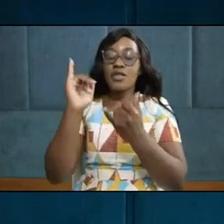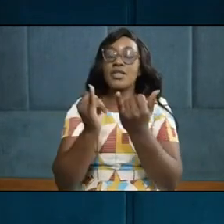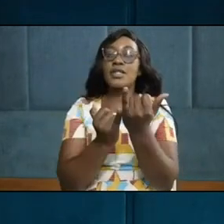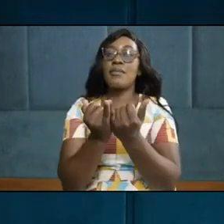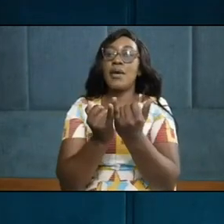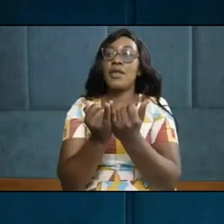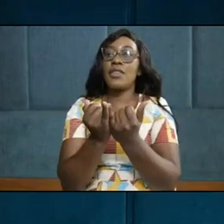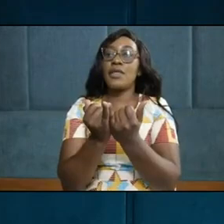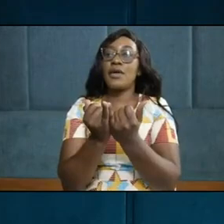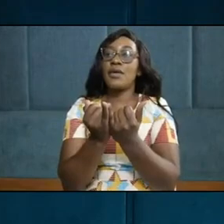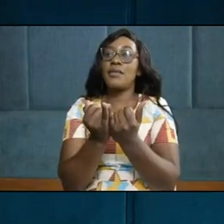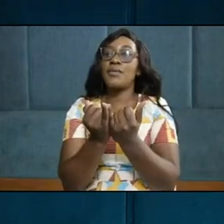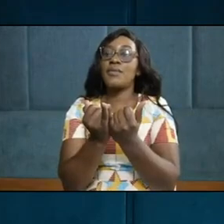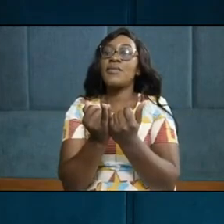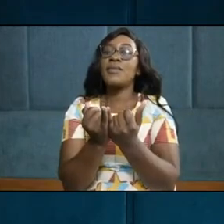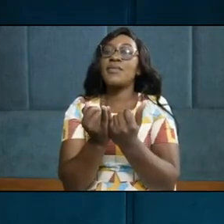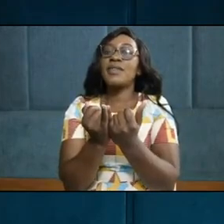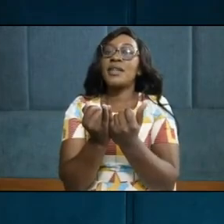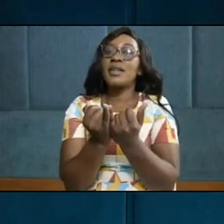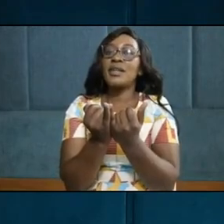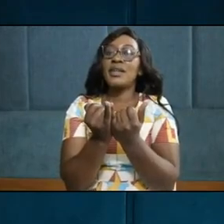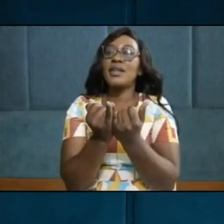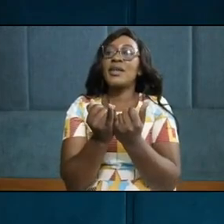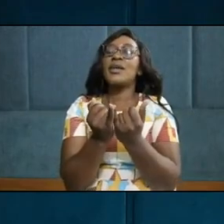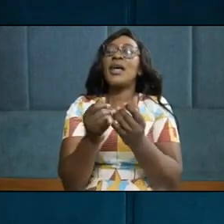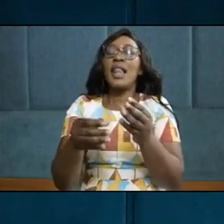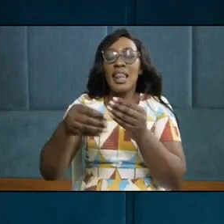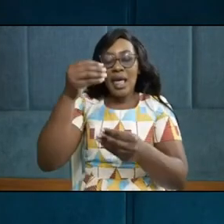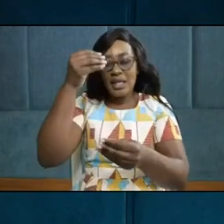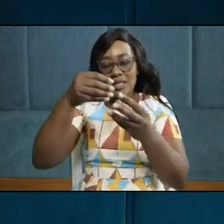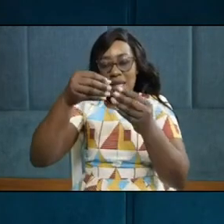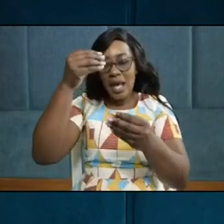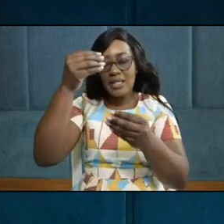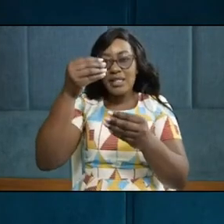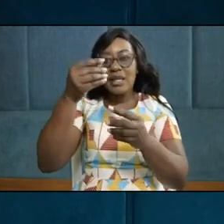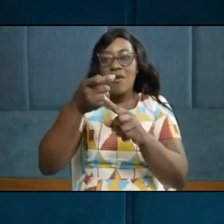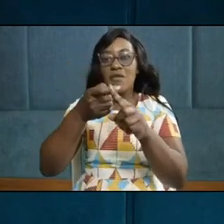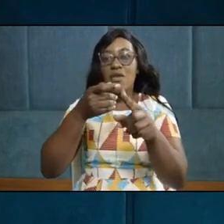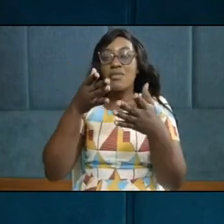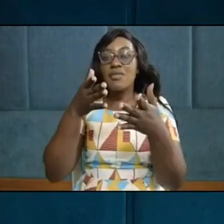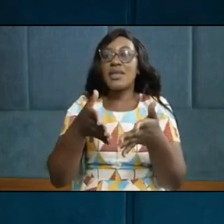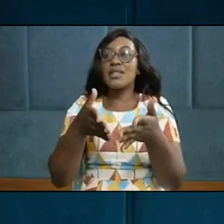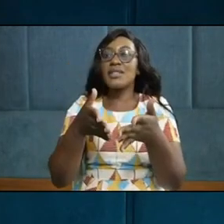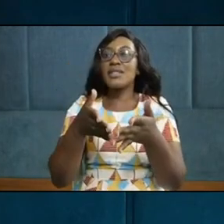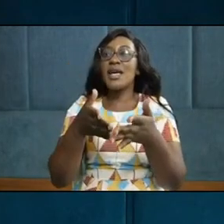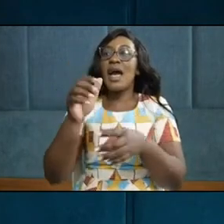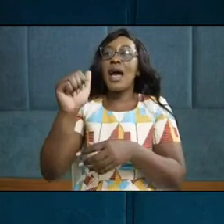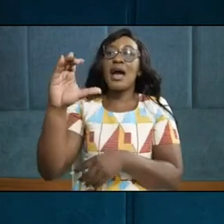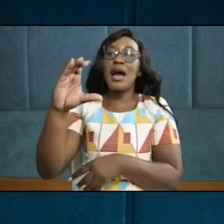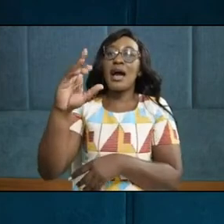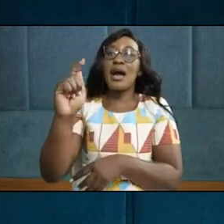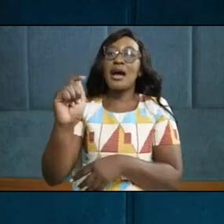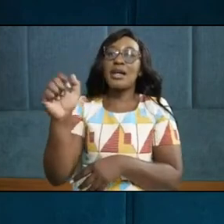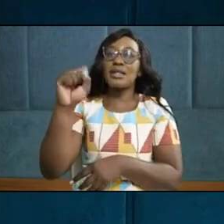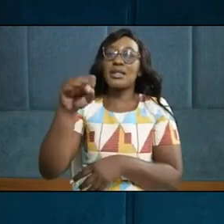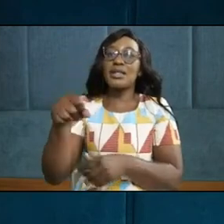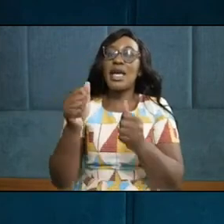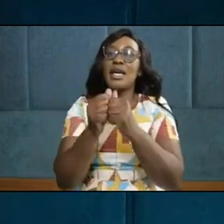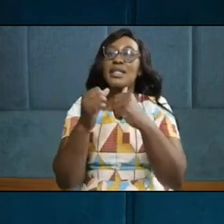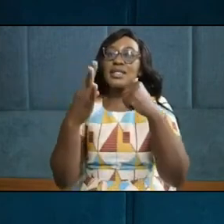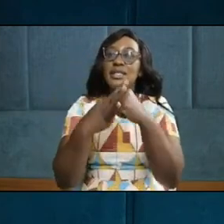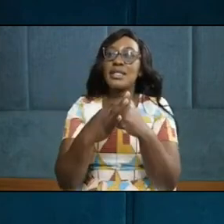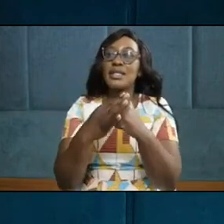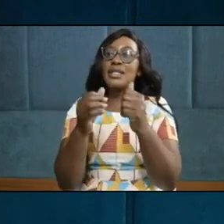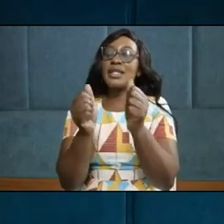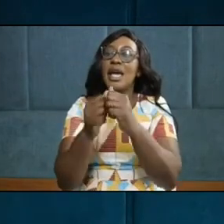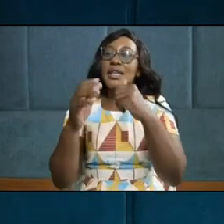presenting parts of Paul's missionary journeys, and we learned from Acts. Acts 18. Acts 19. And